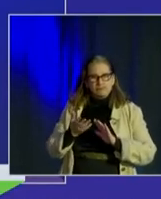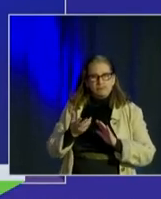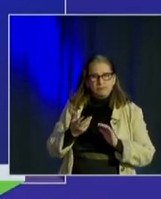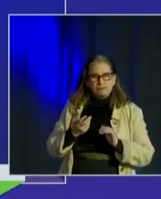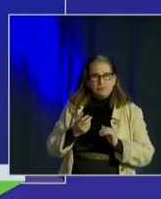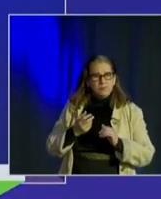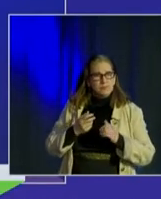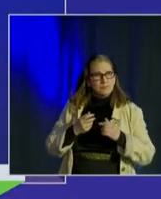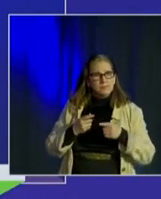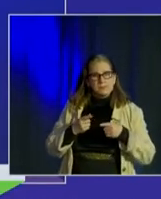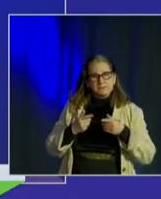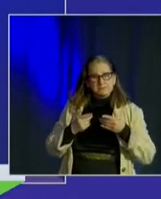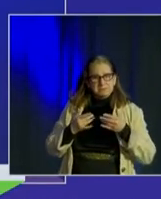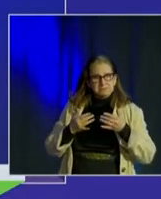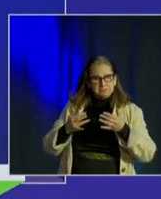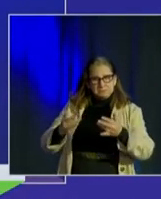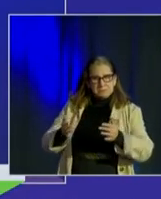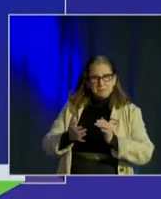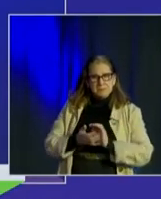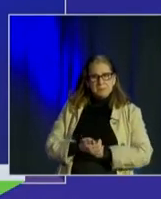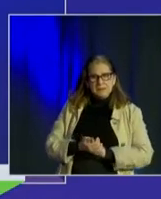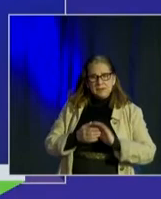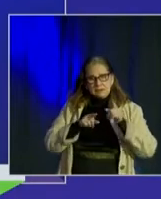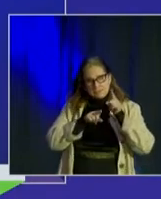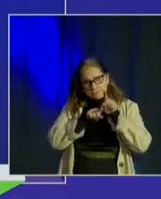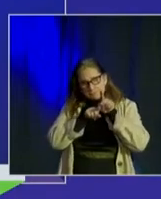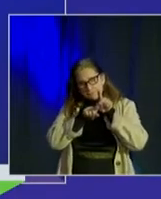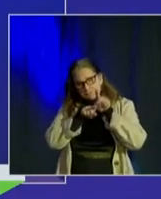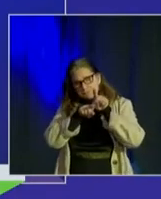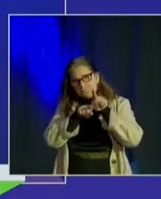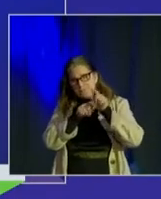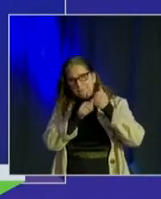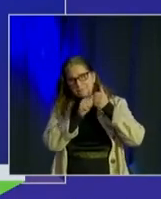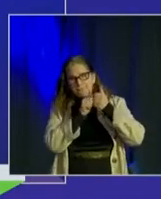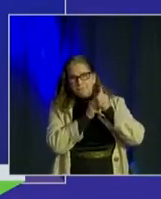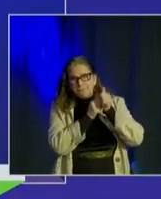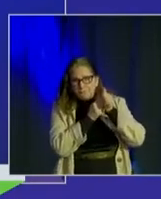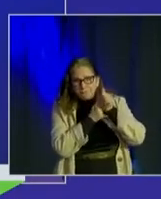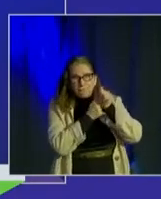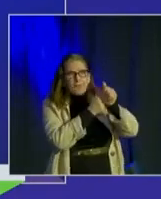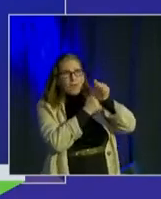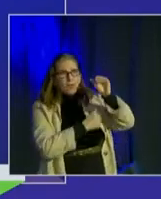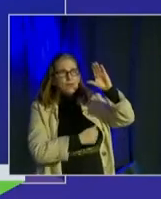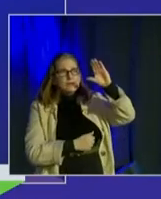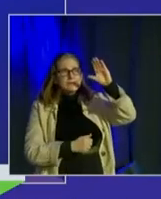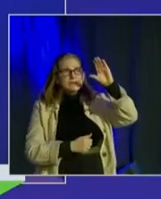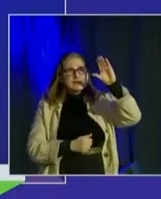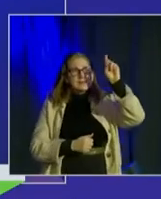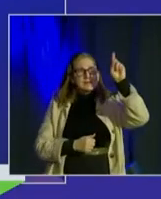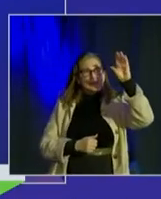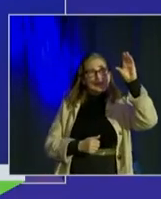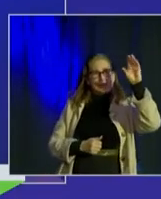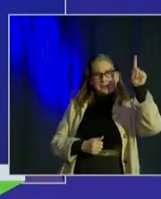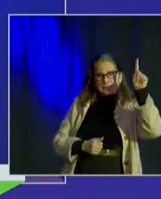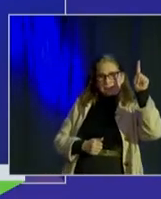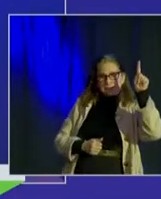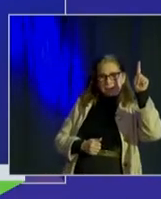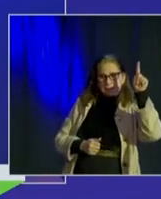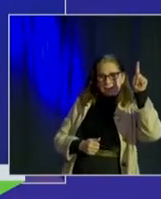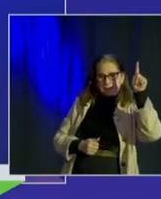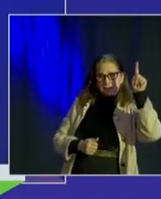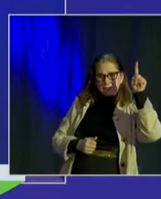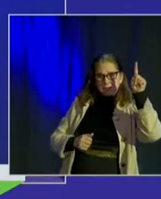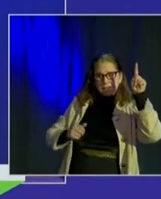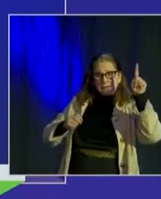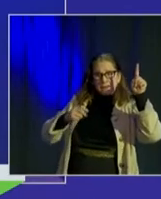closely aligned with a lot of the CDC recommendations. We've been ahead of many of them, but we will make the decisions about